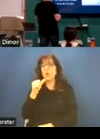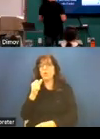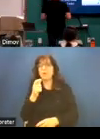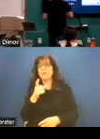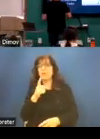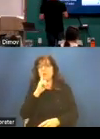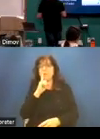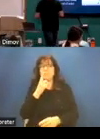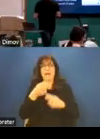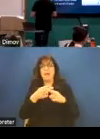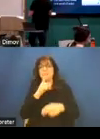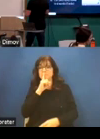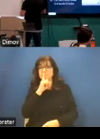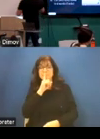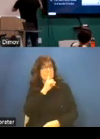on,